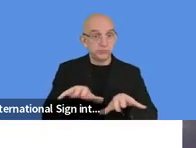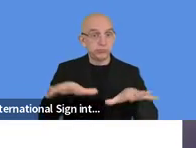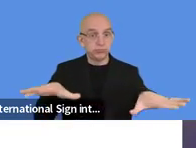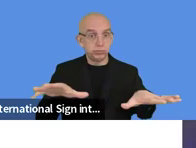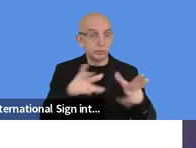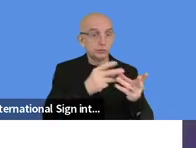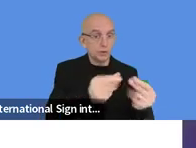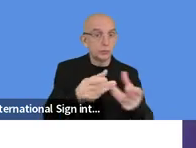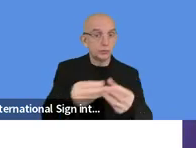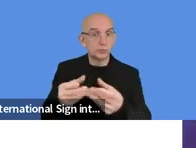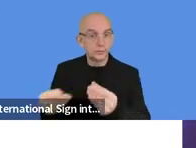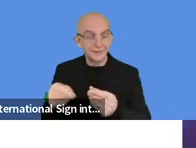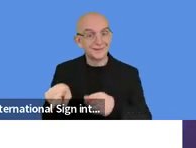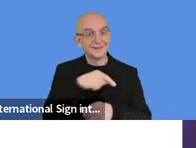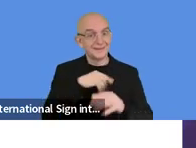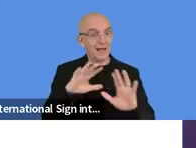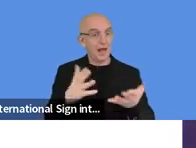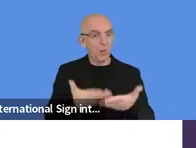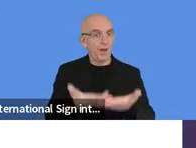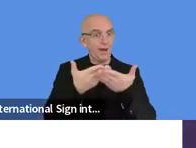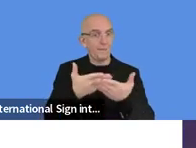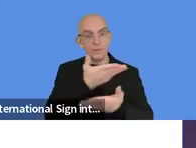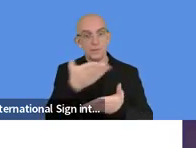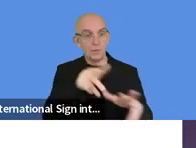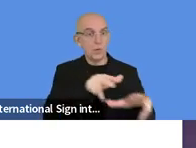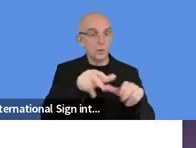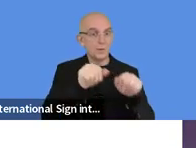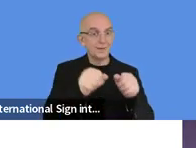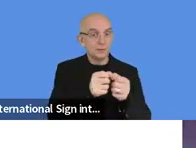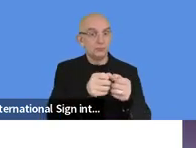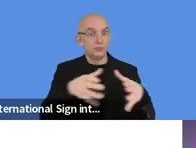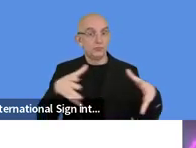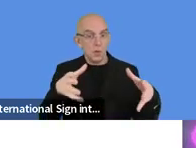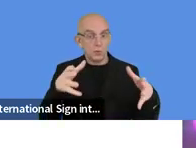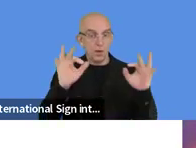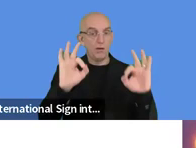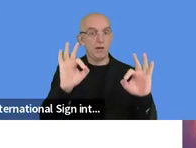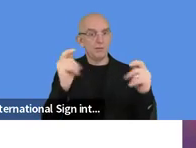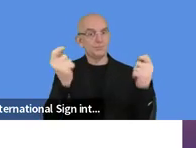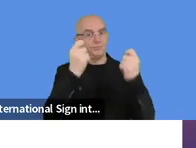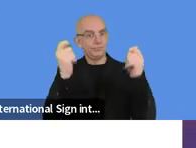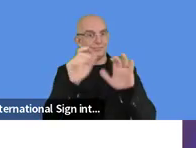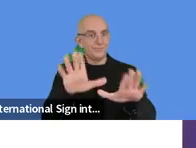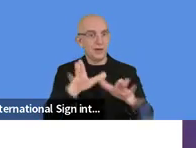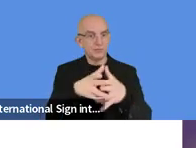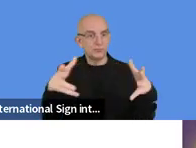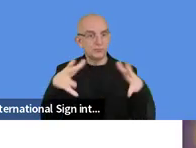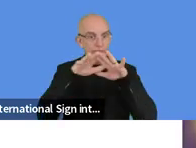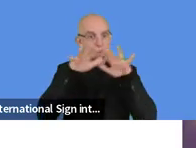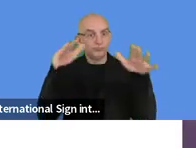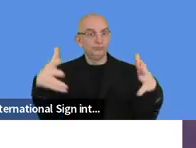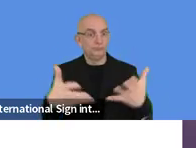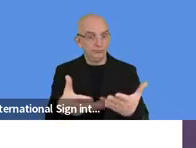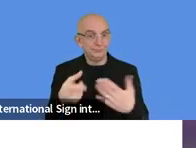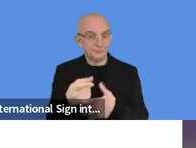that that startups, especially social initiatives, have an incredibly high failure rate, upwards